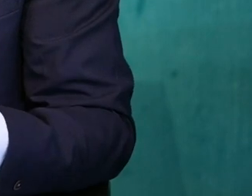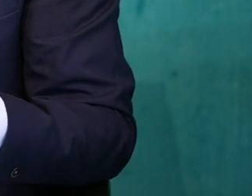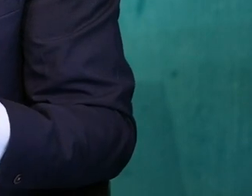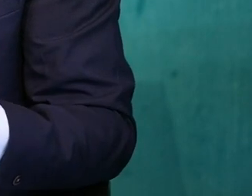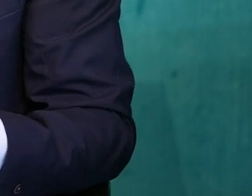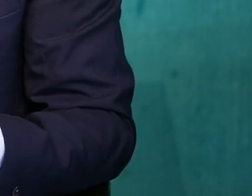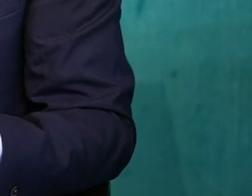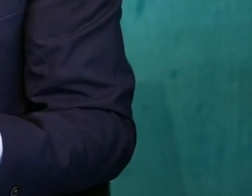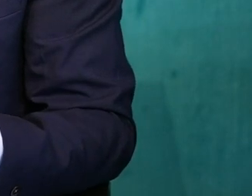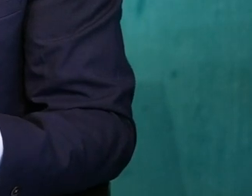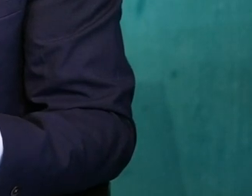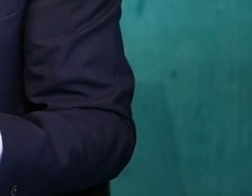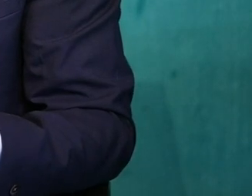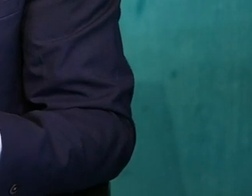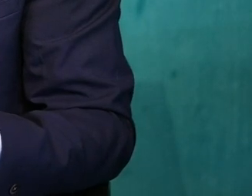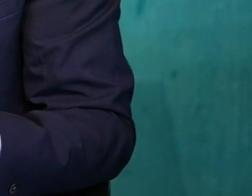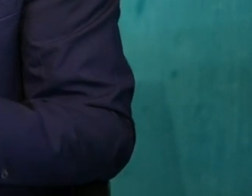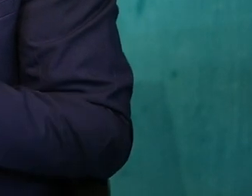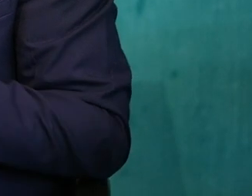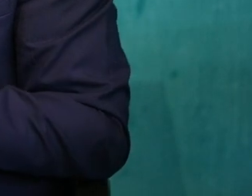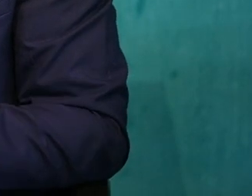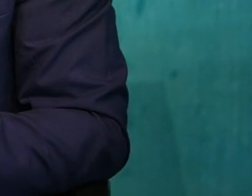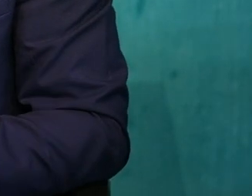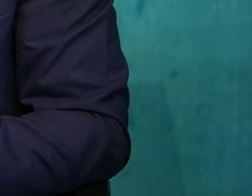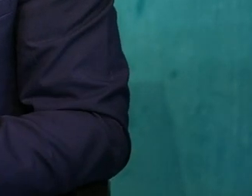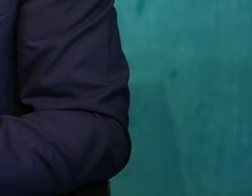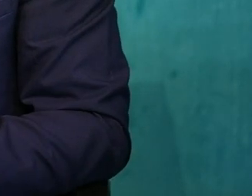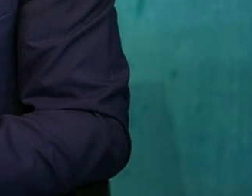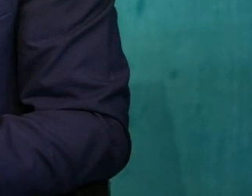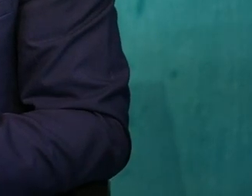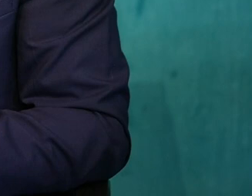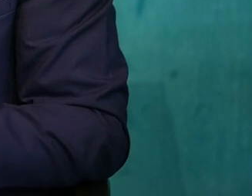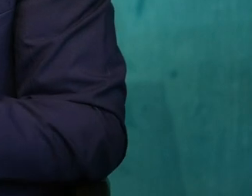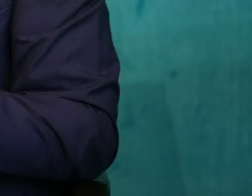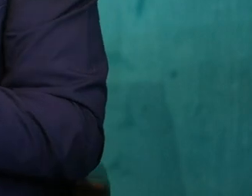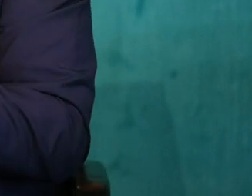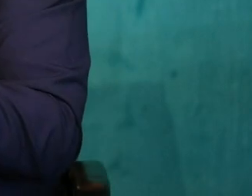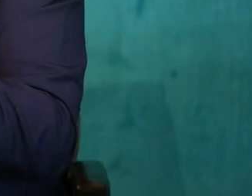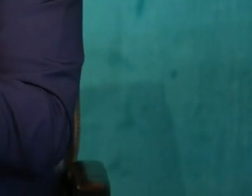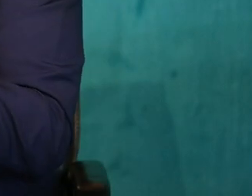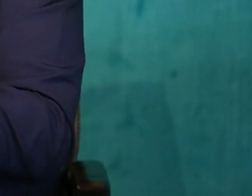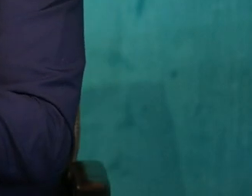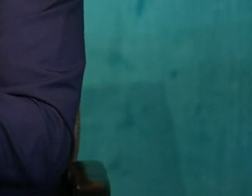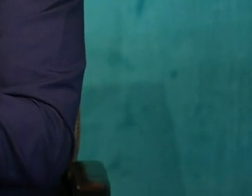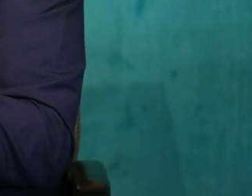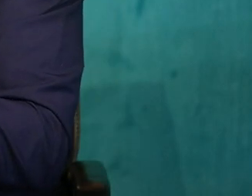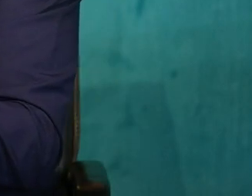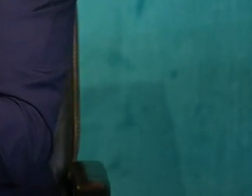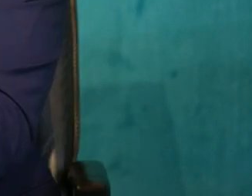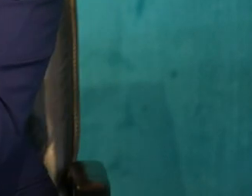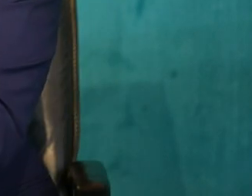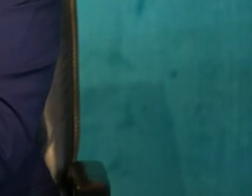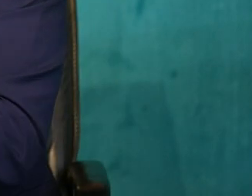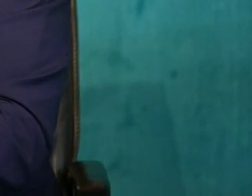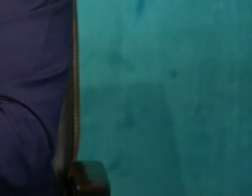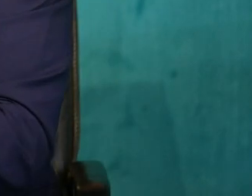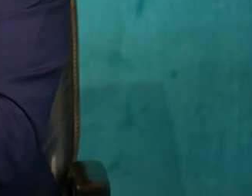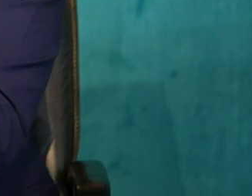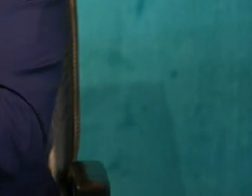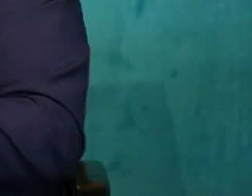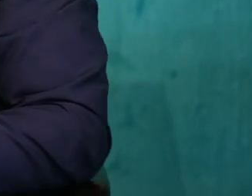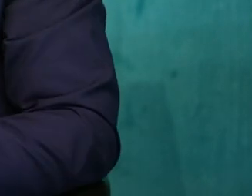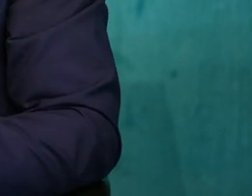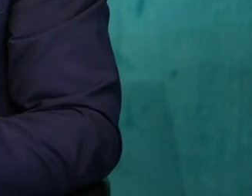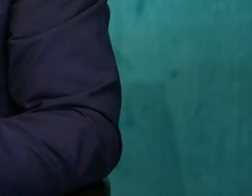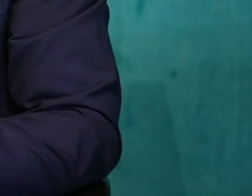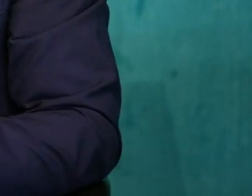All the things that God can give, except life, even the devil has a counterfeit